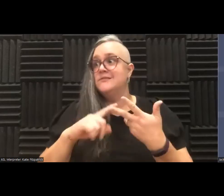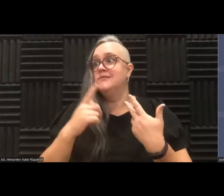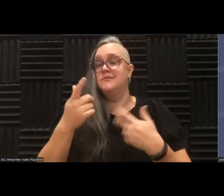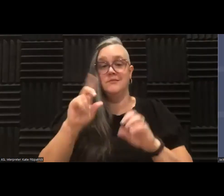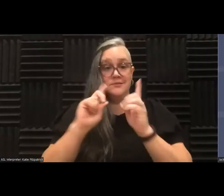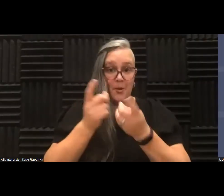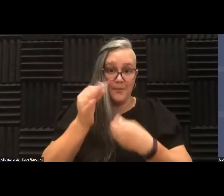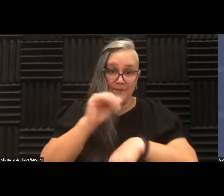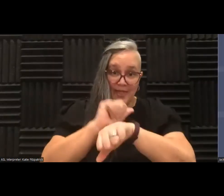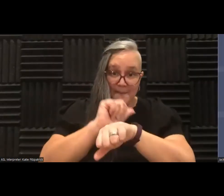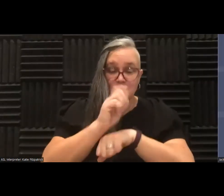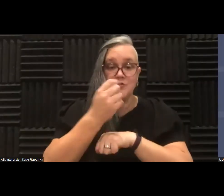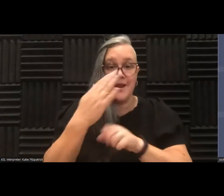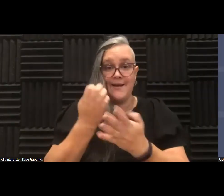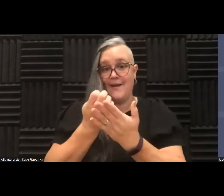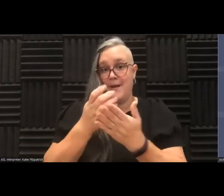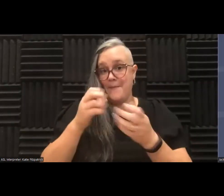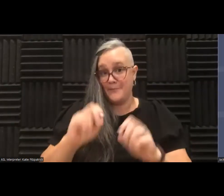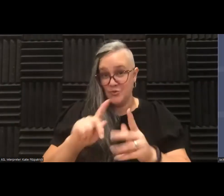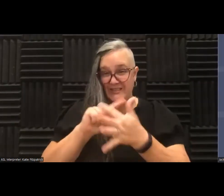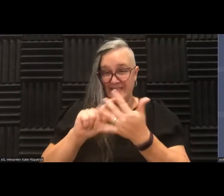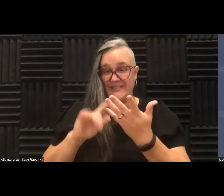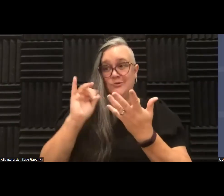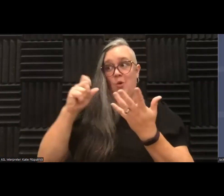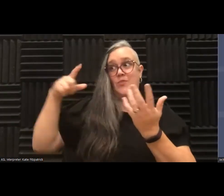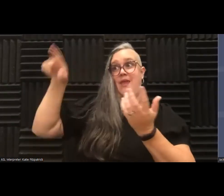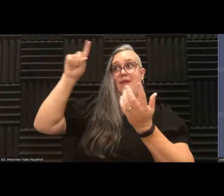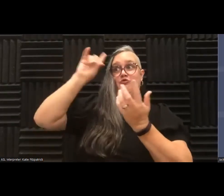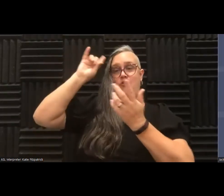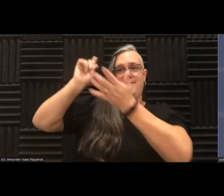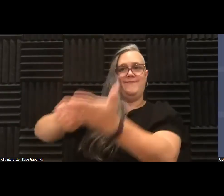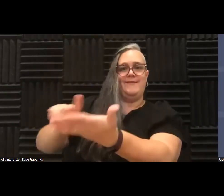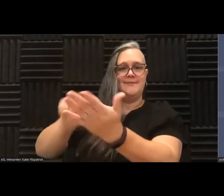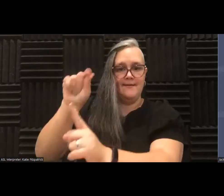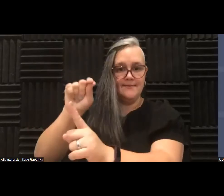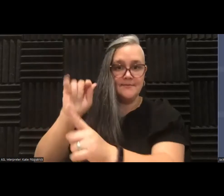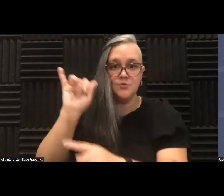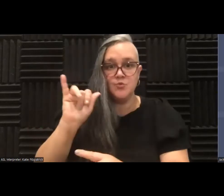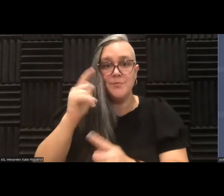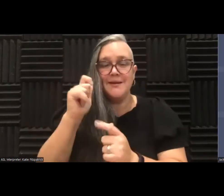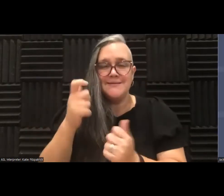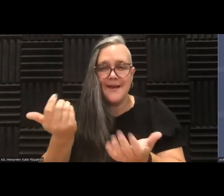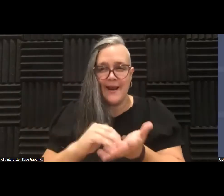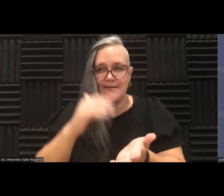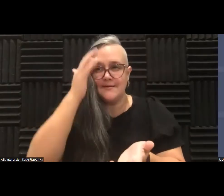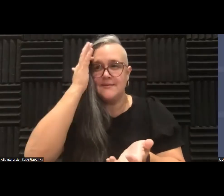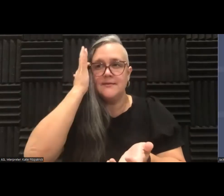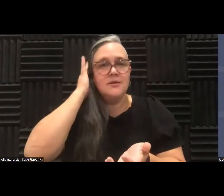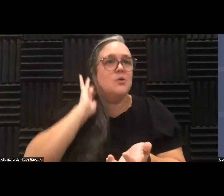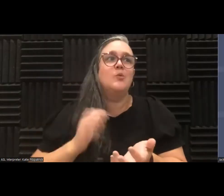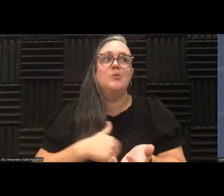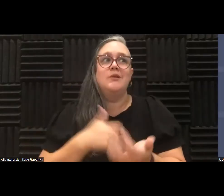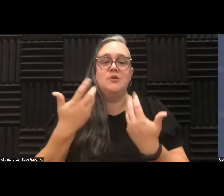Labor and Economic Opportunity, so that could be investigated. Because again, we don't want people to